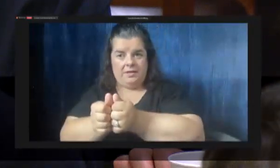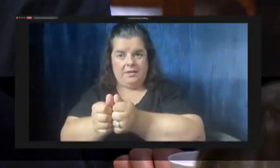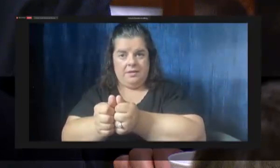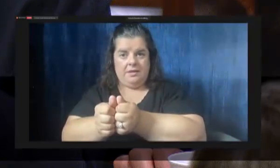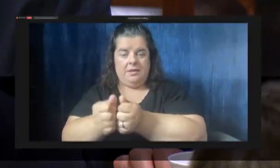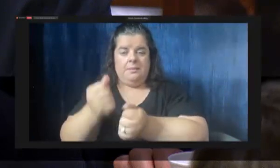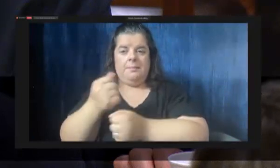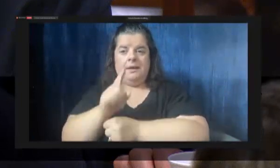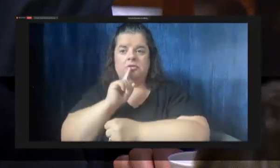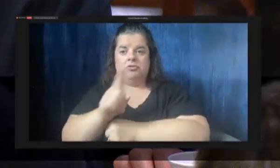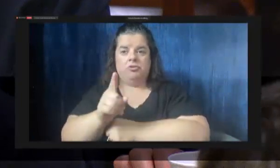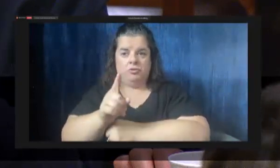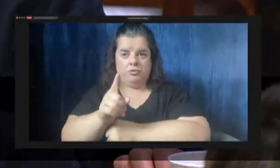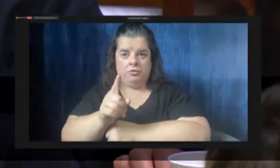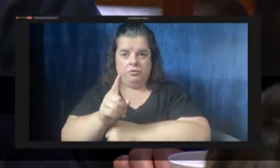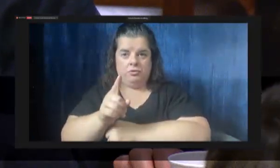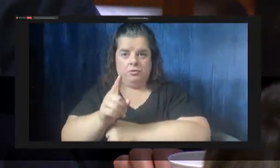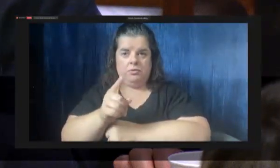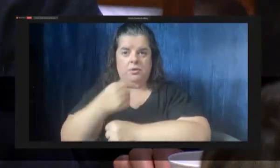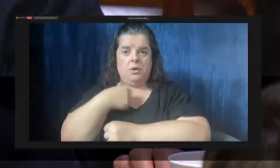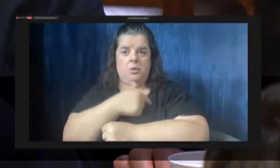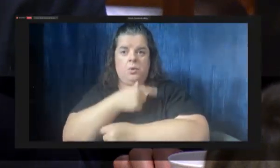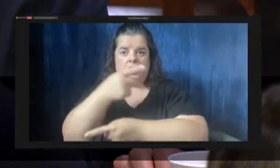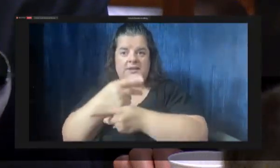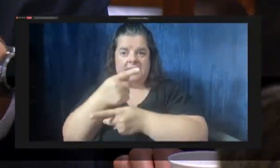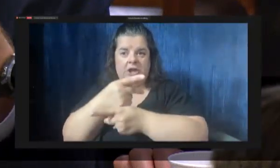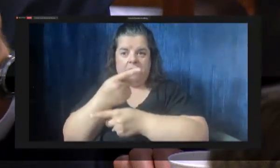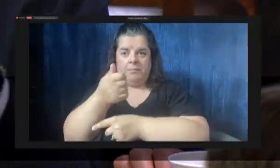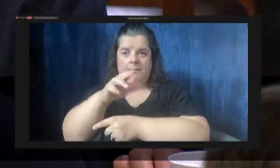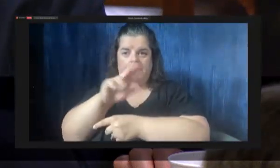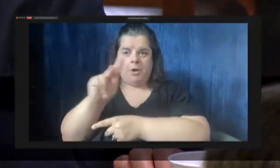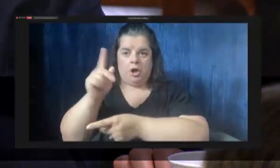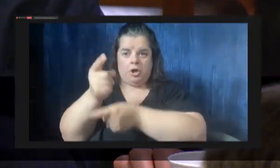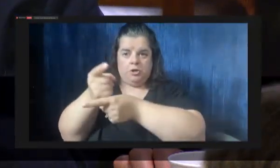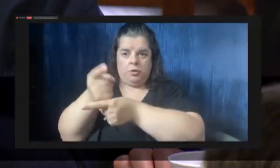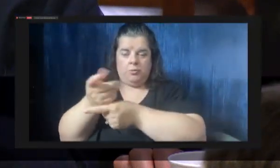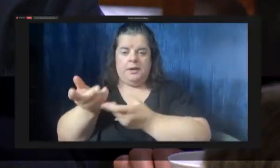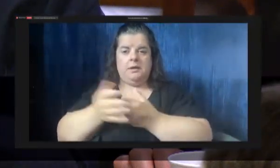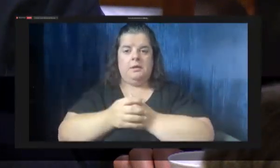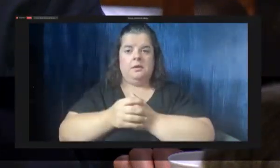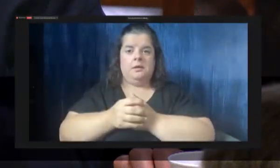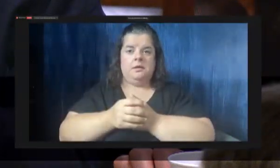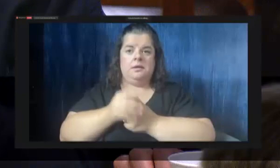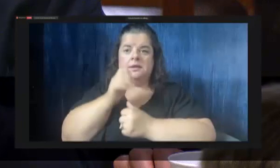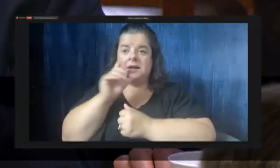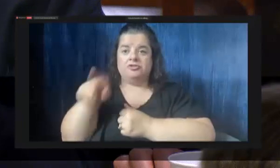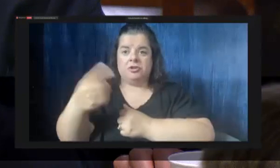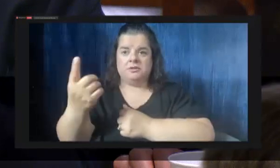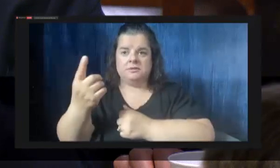that, you know, we're taking care of the parks appropriately, not just, you know, because